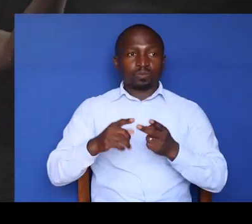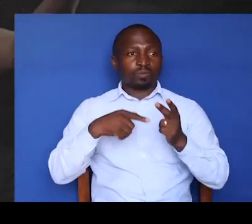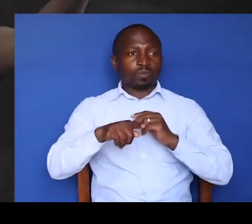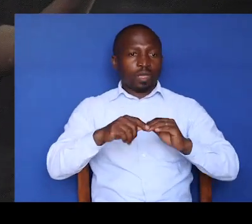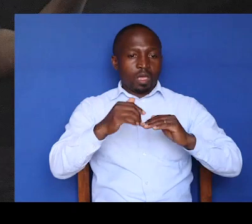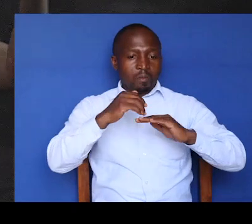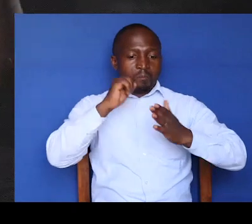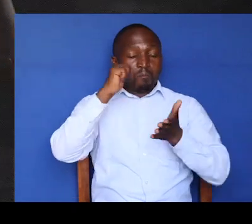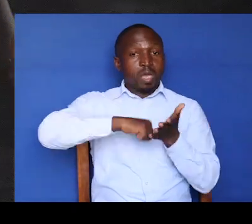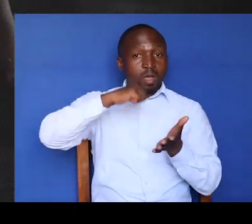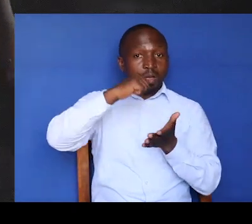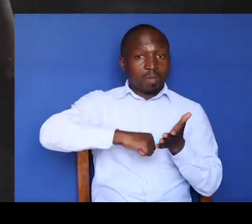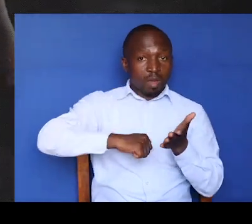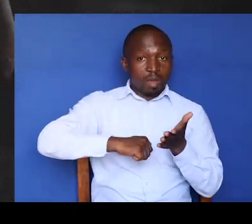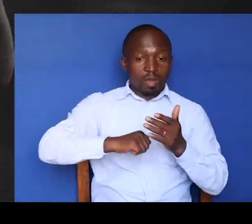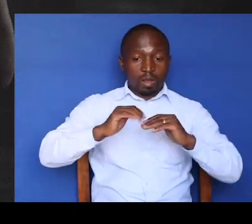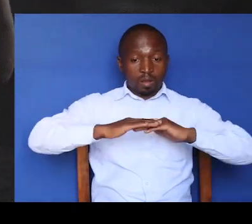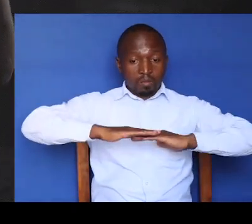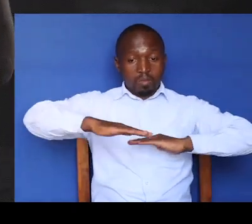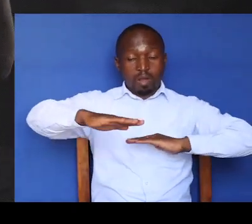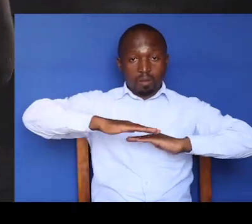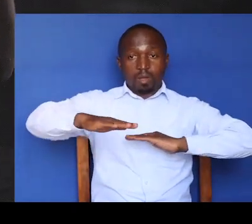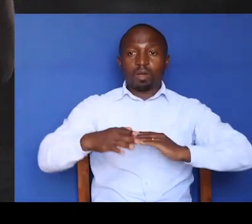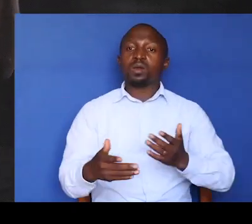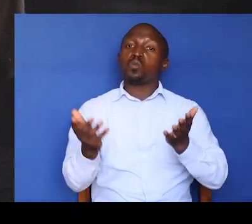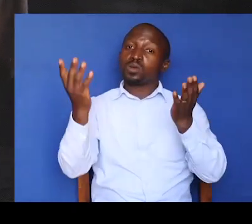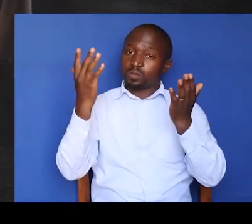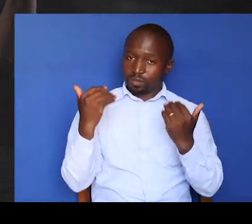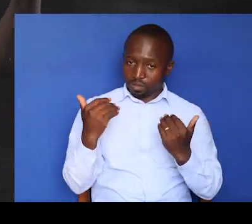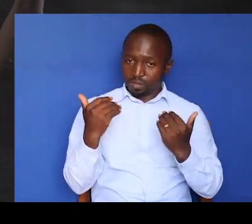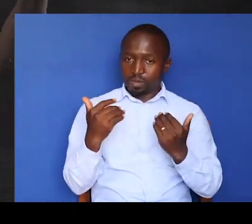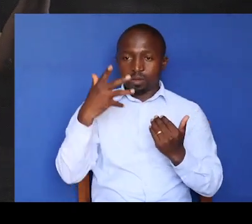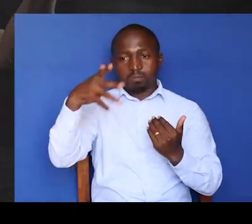underlying rocks can be permeable